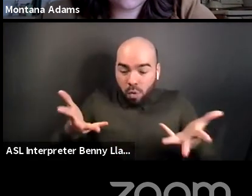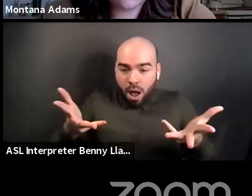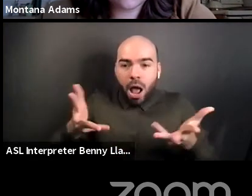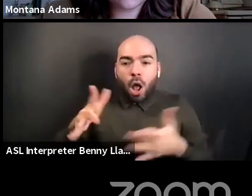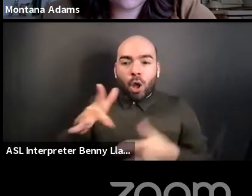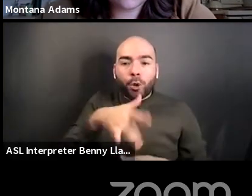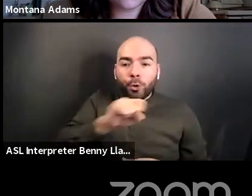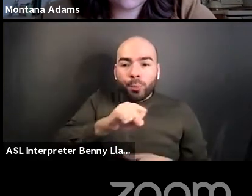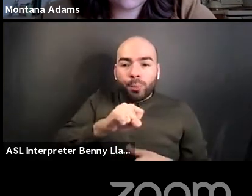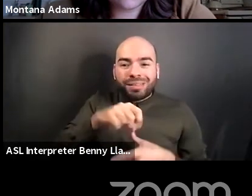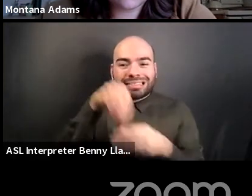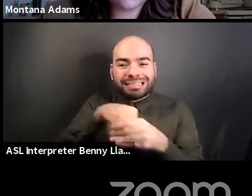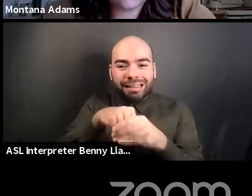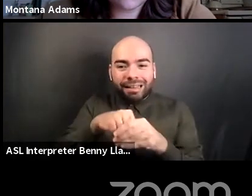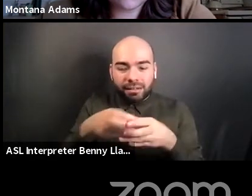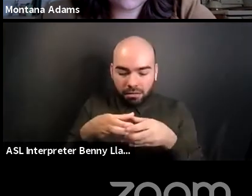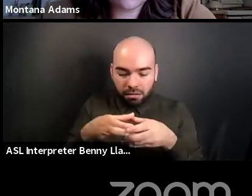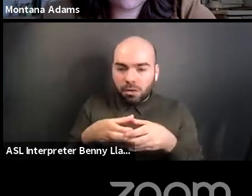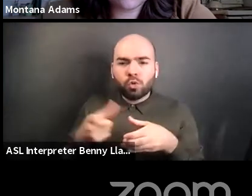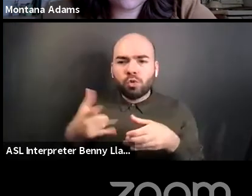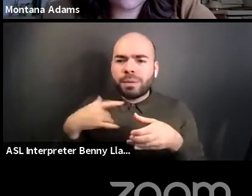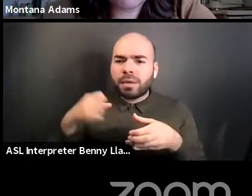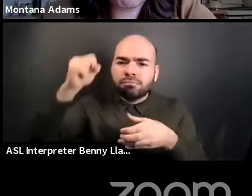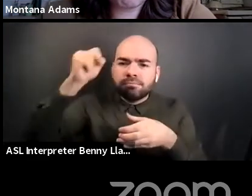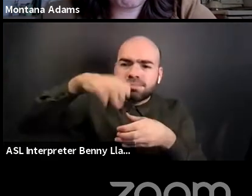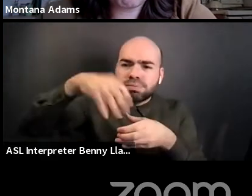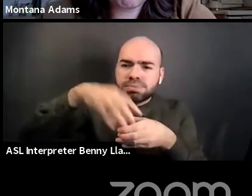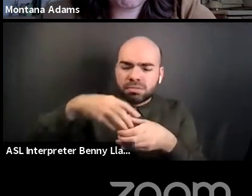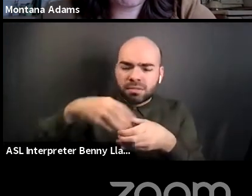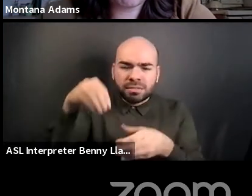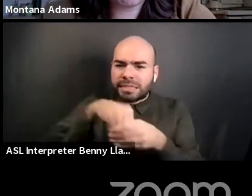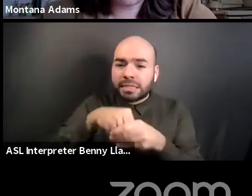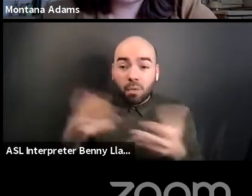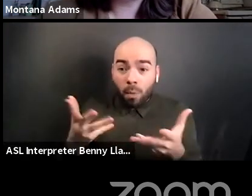And the question becomes, what do you put inside that vessel? And